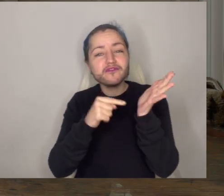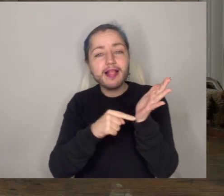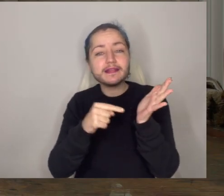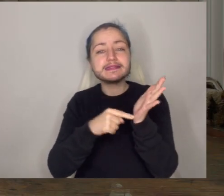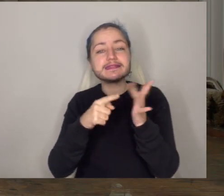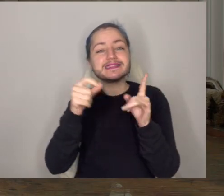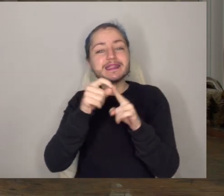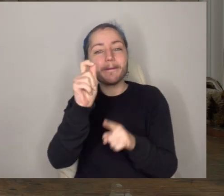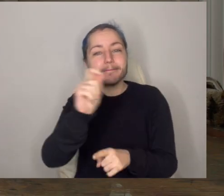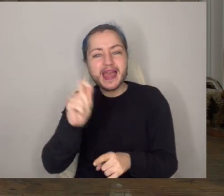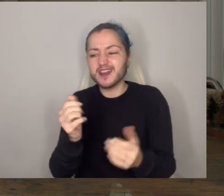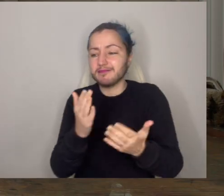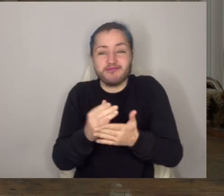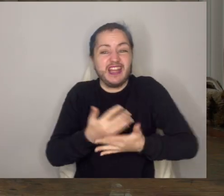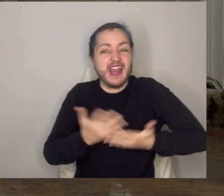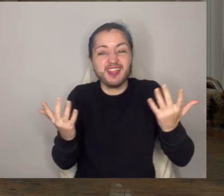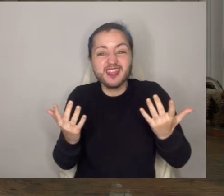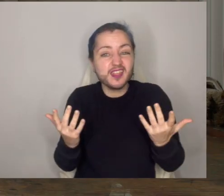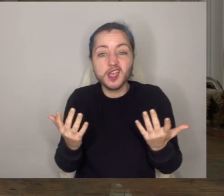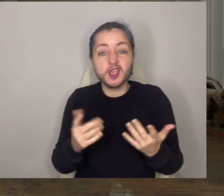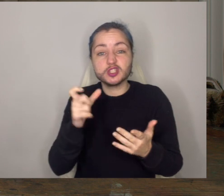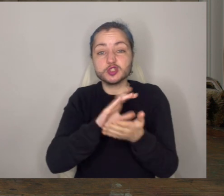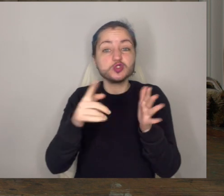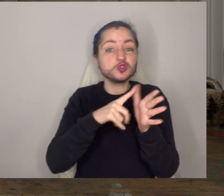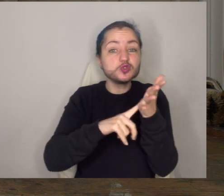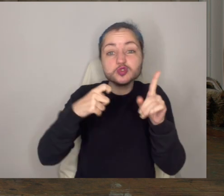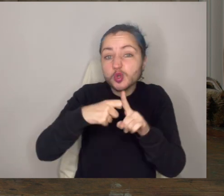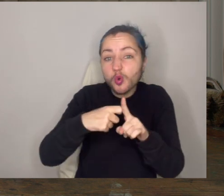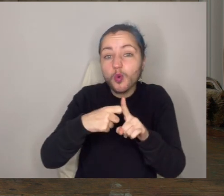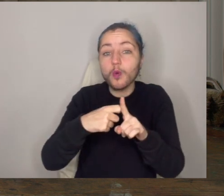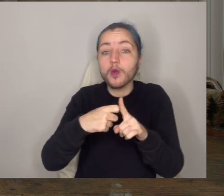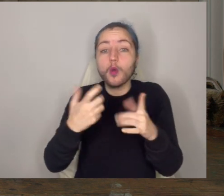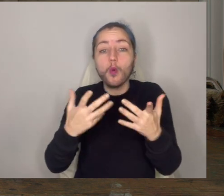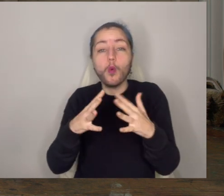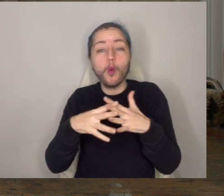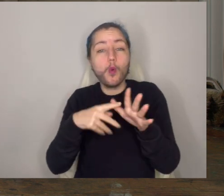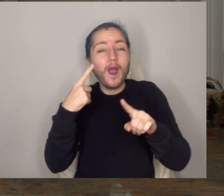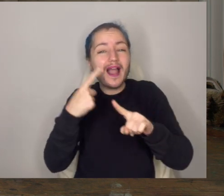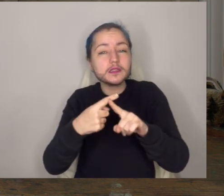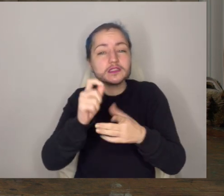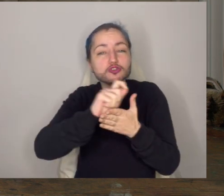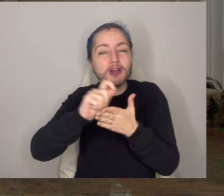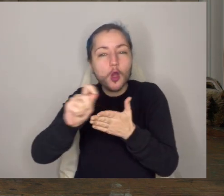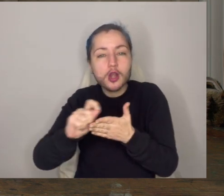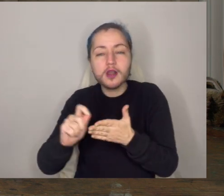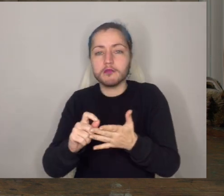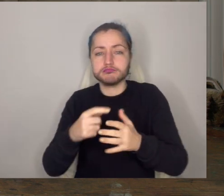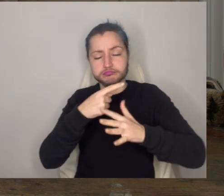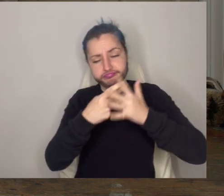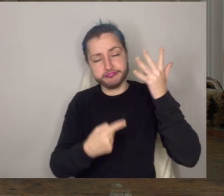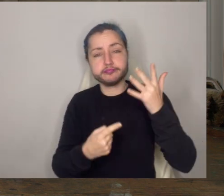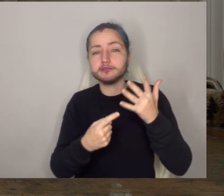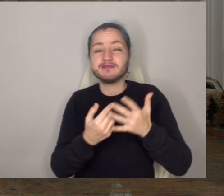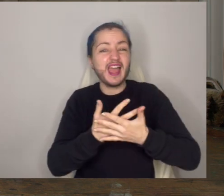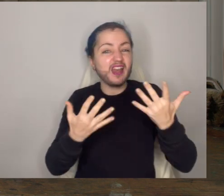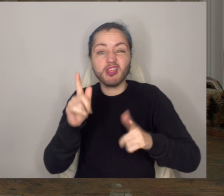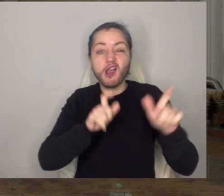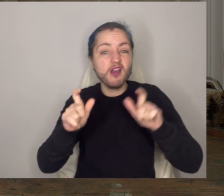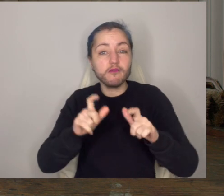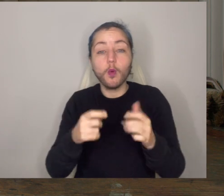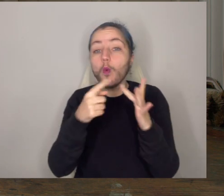medium, crayons, chalk or wax crayons or anything that you've got to